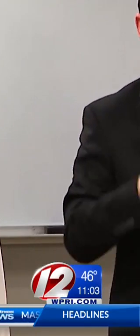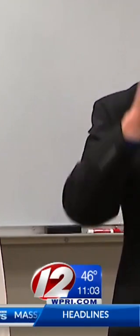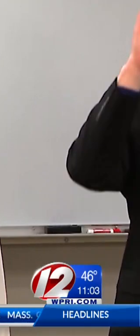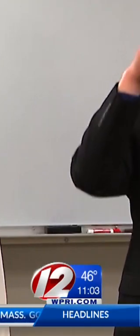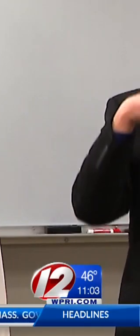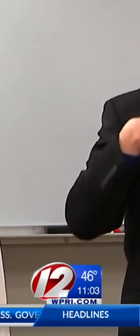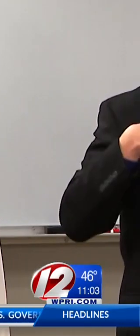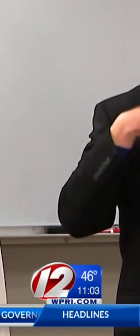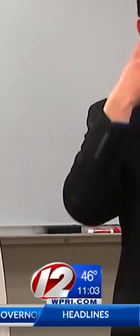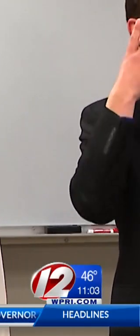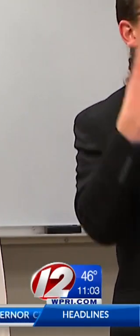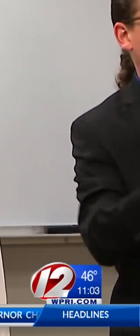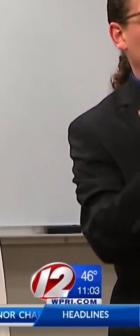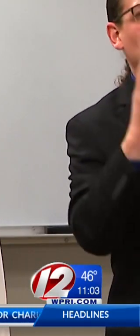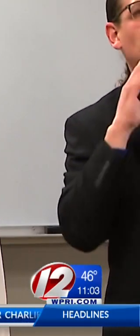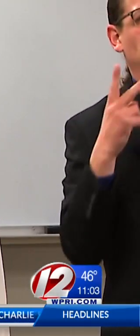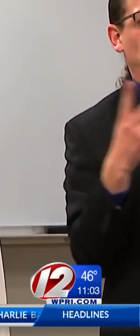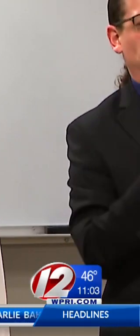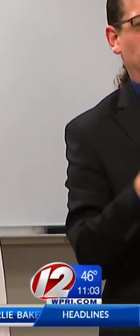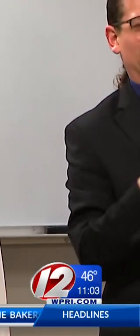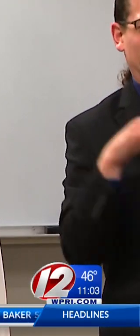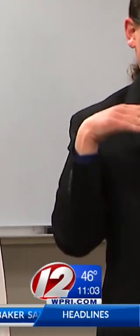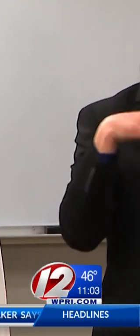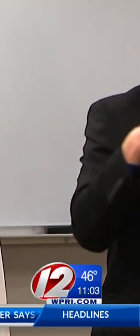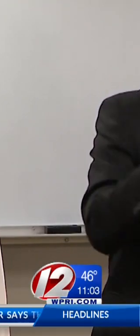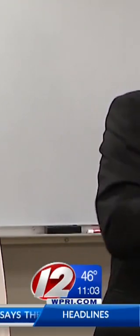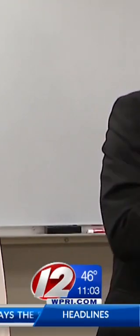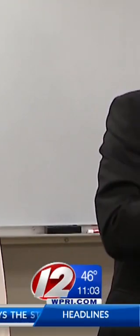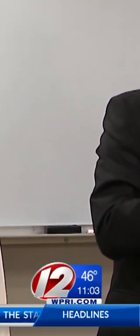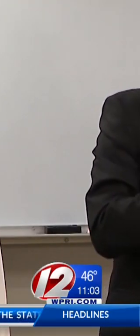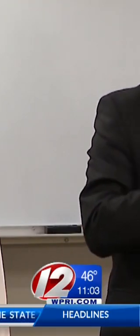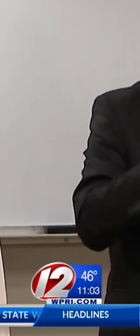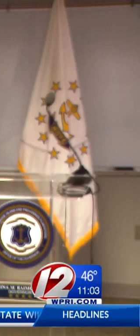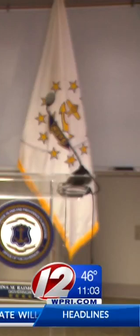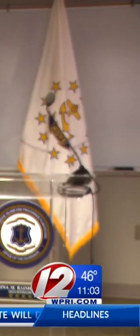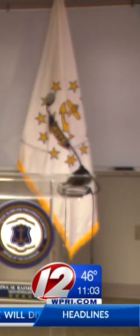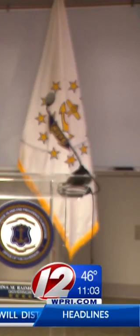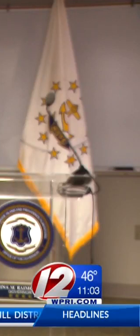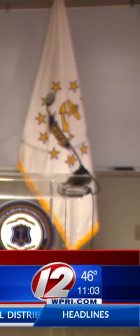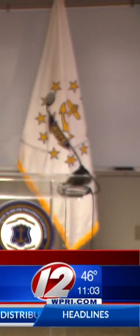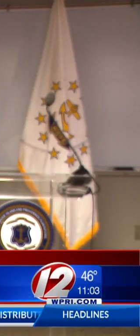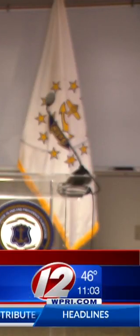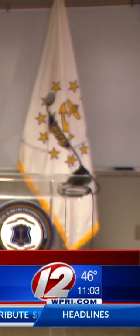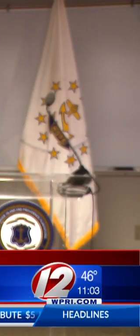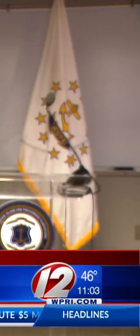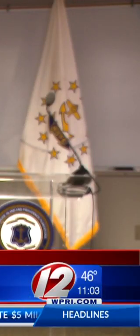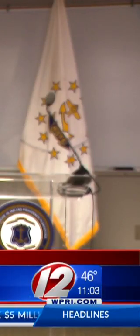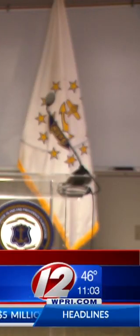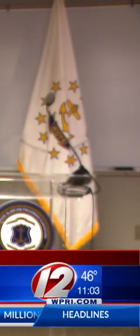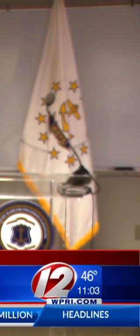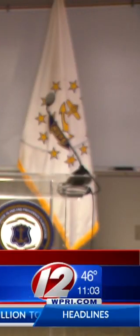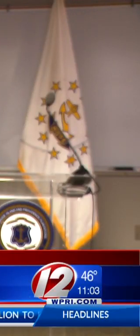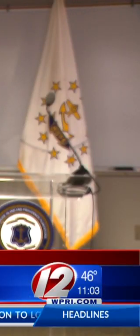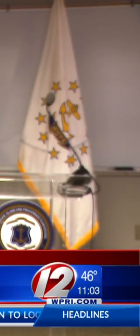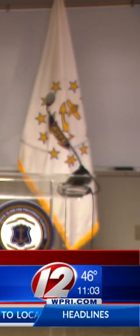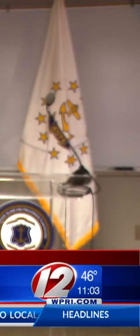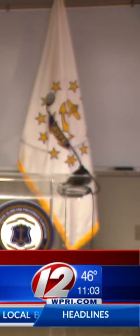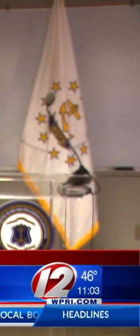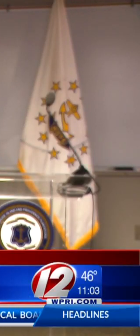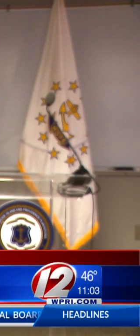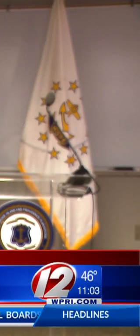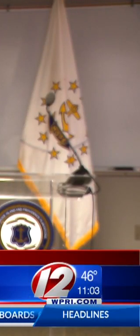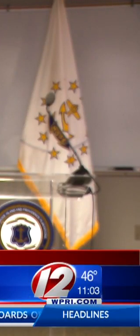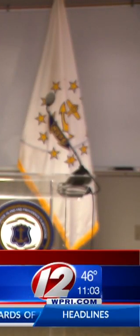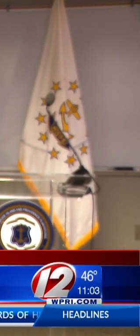level-headed about it and follow the directions, we're going to get through it. And also today, state officials calling on the federal government for